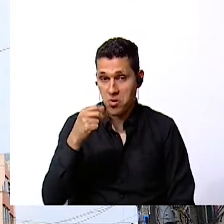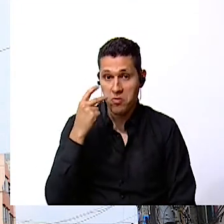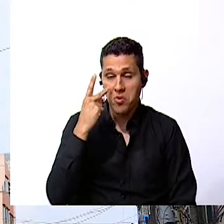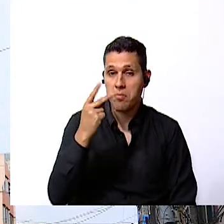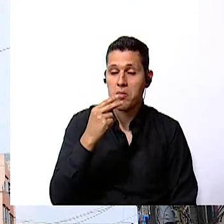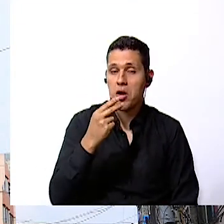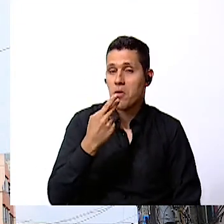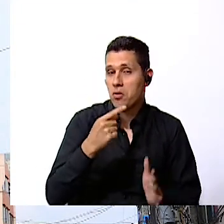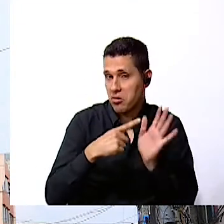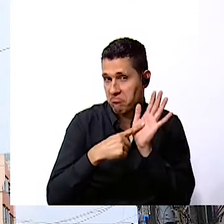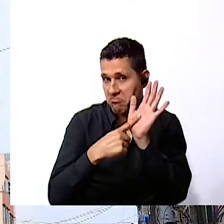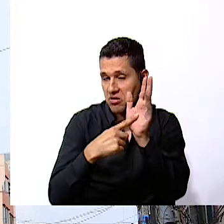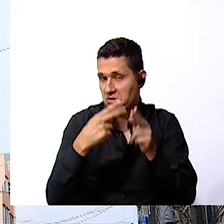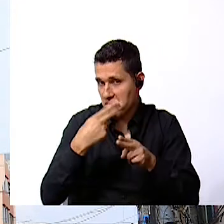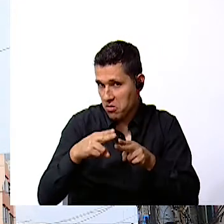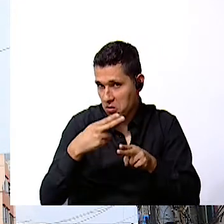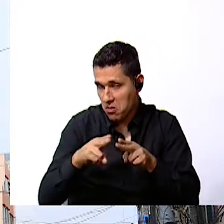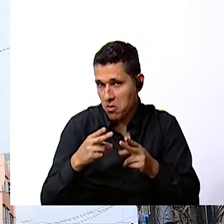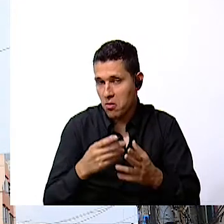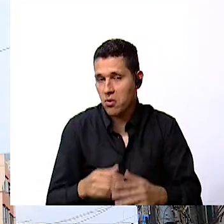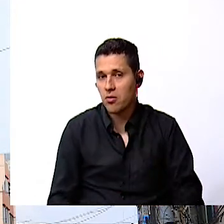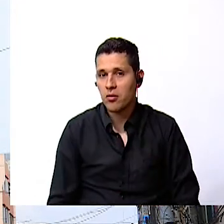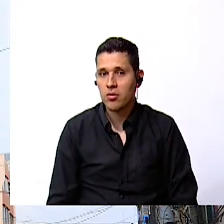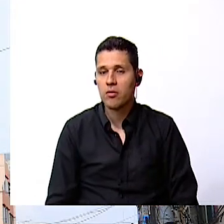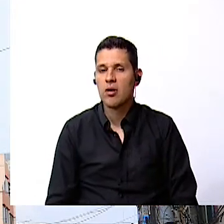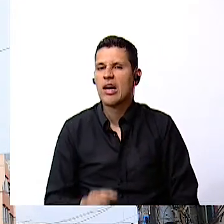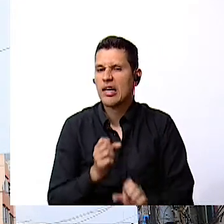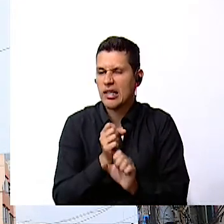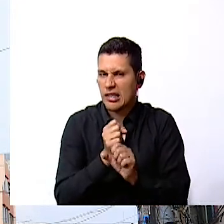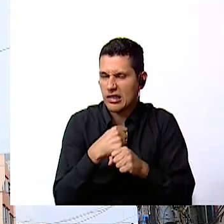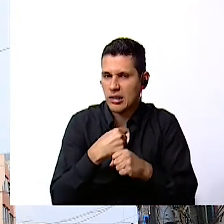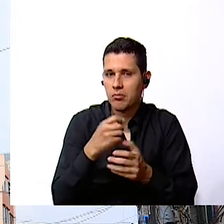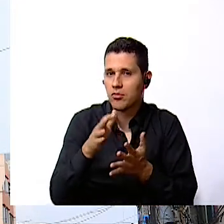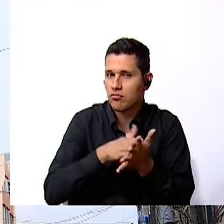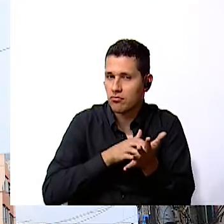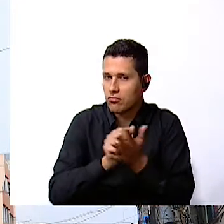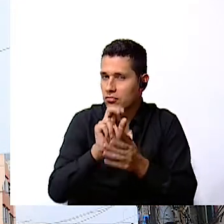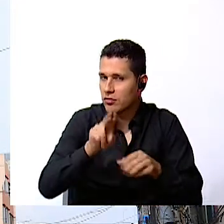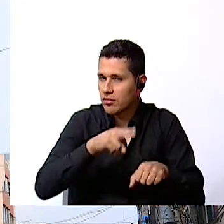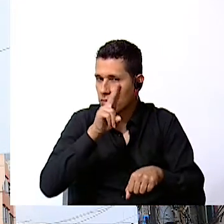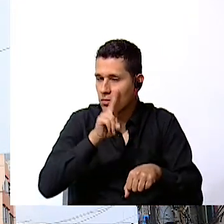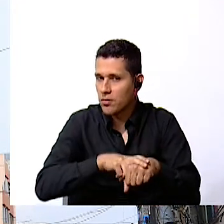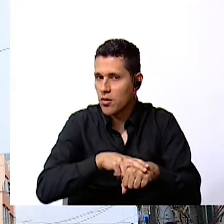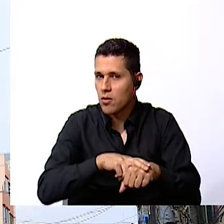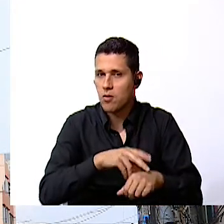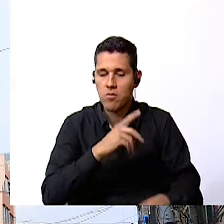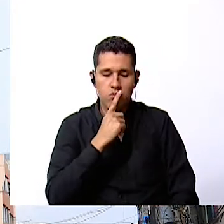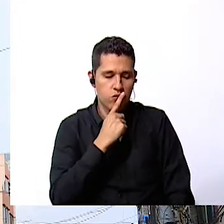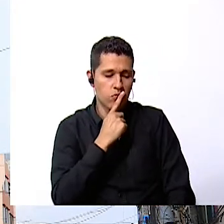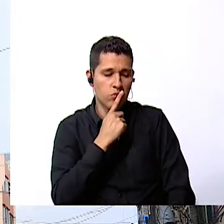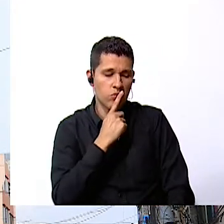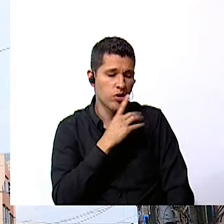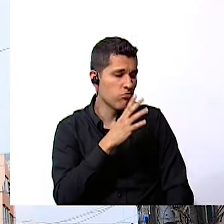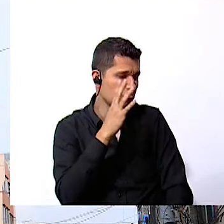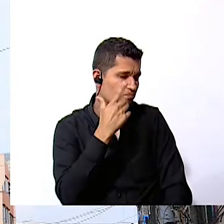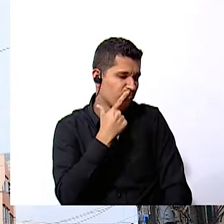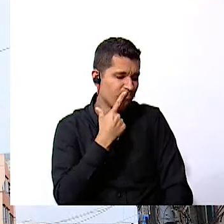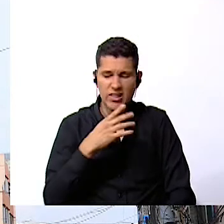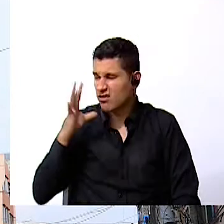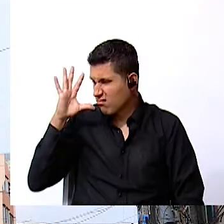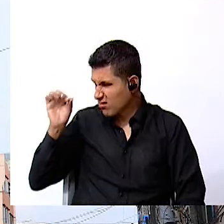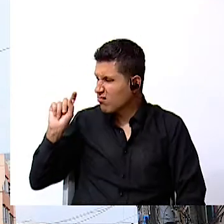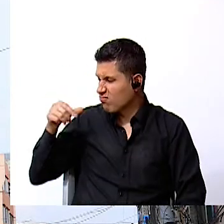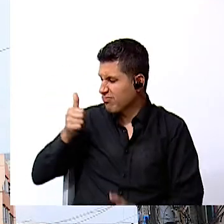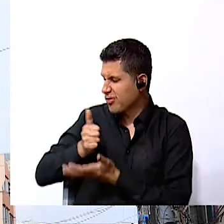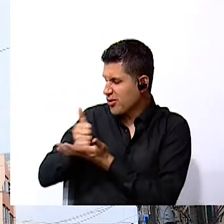presentation about what do we have to do in a natural disaster? I think I need some help. Okay, what can we